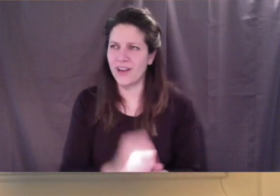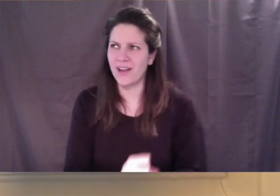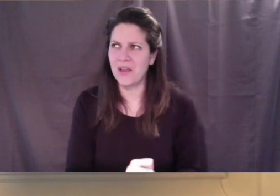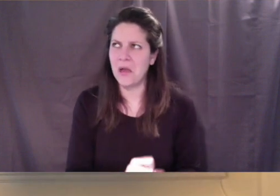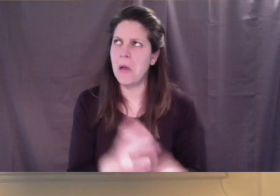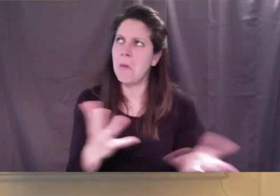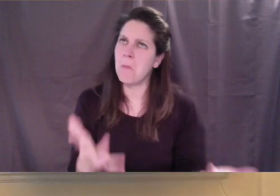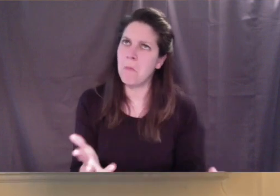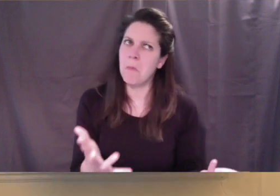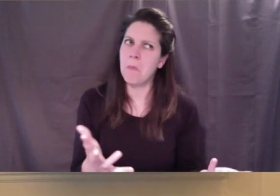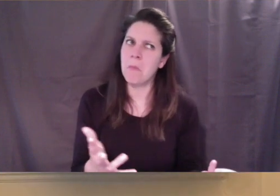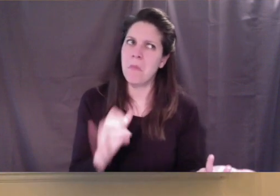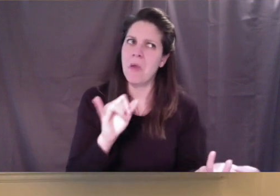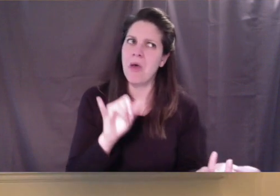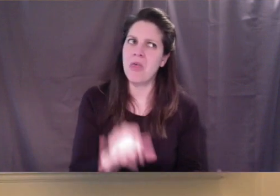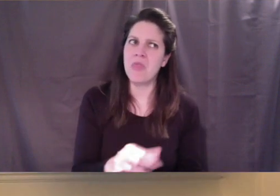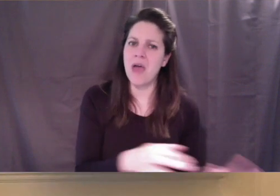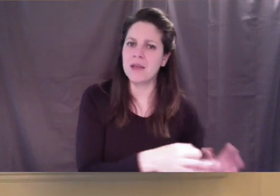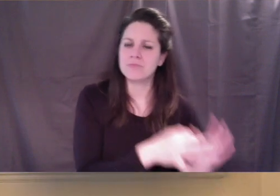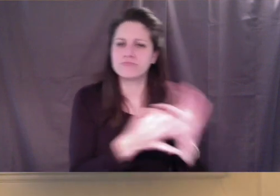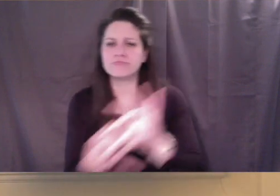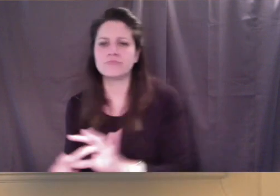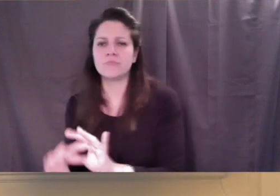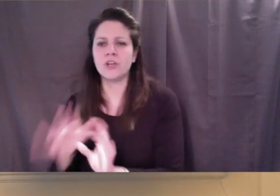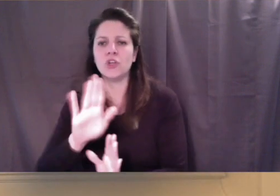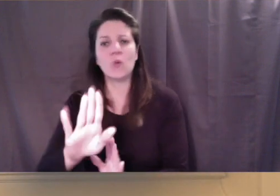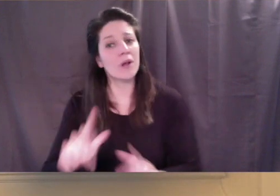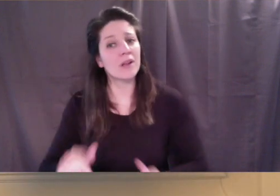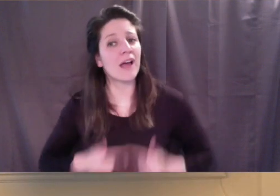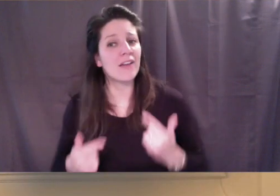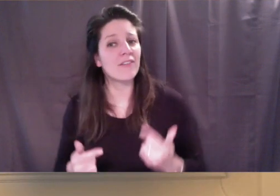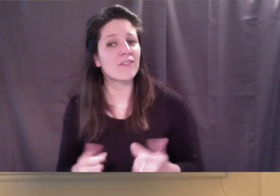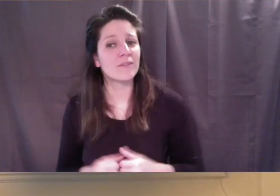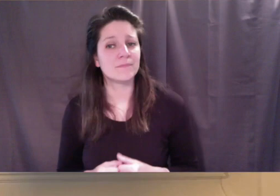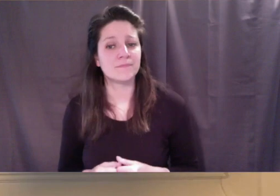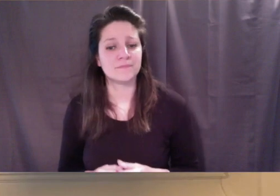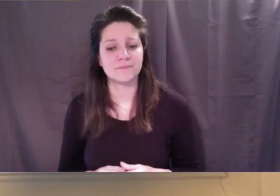work. How might that translate into your life?